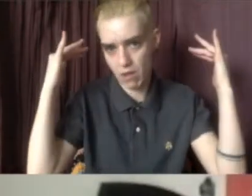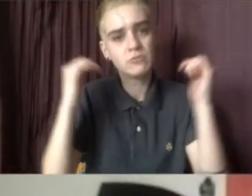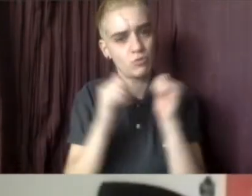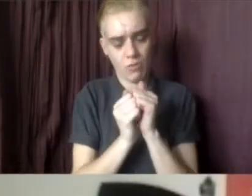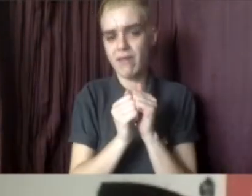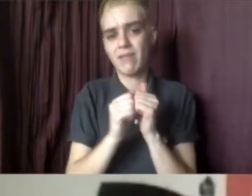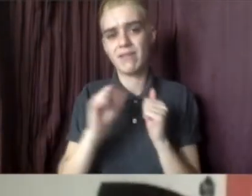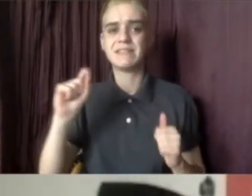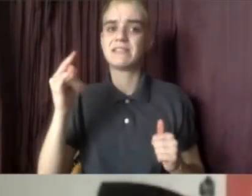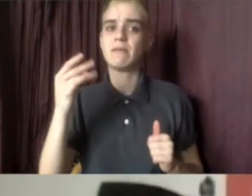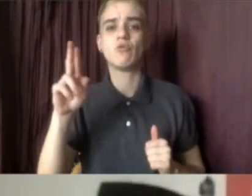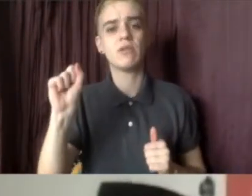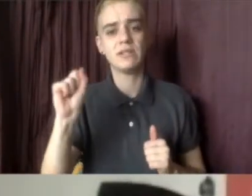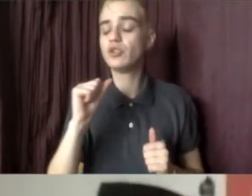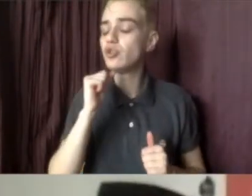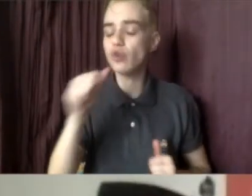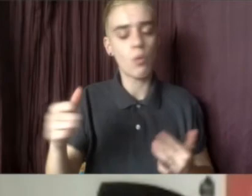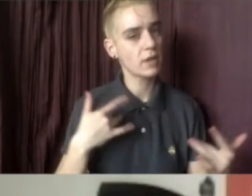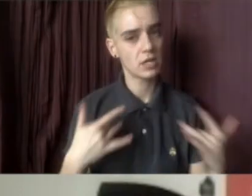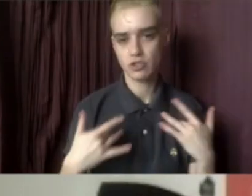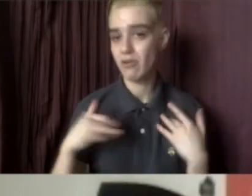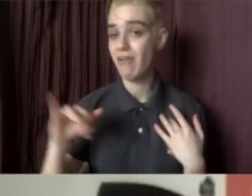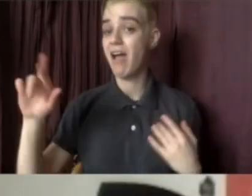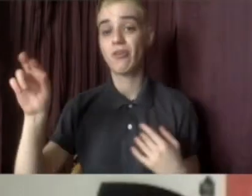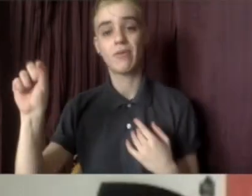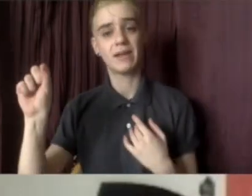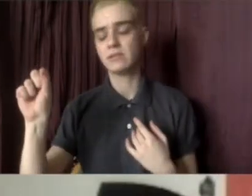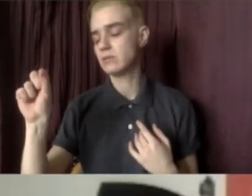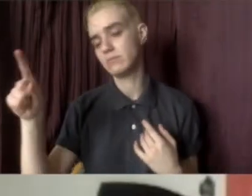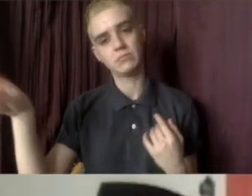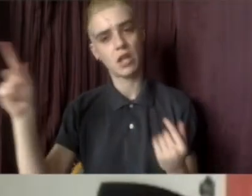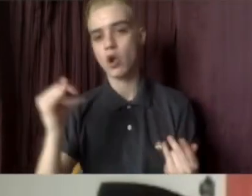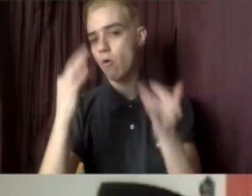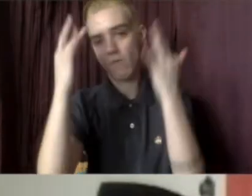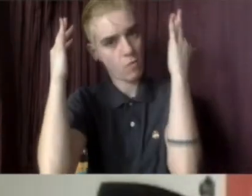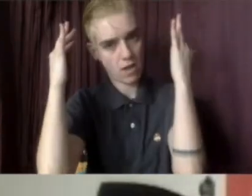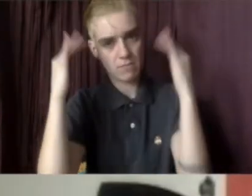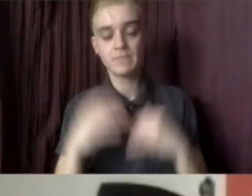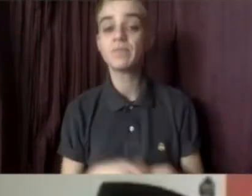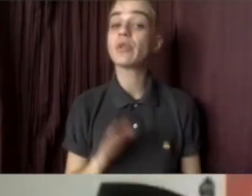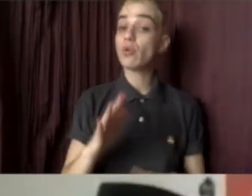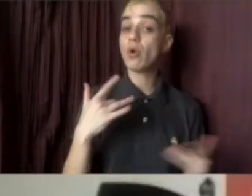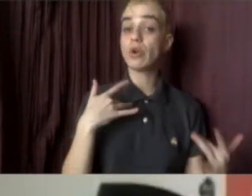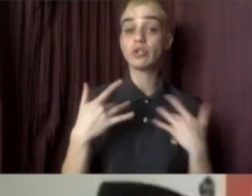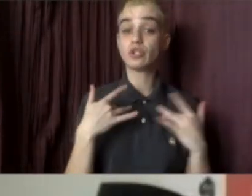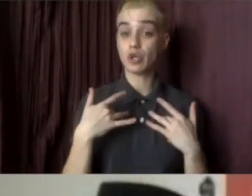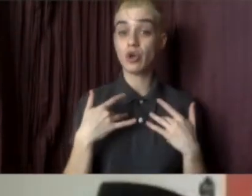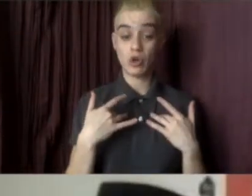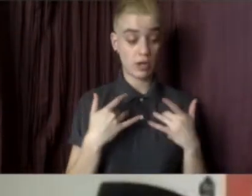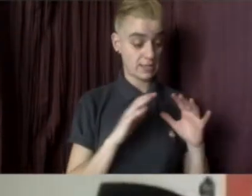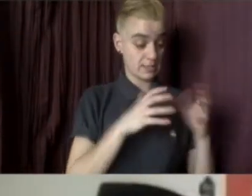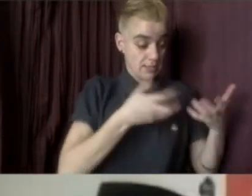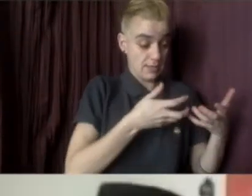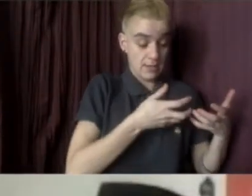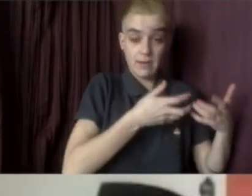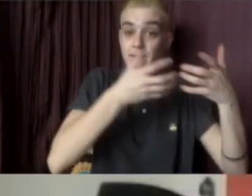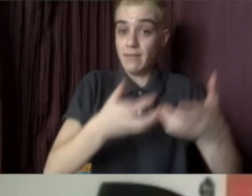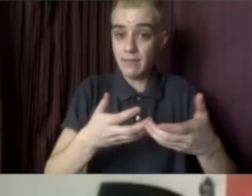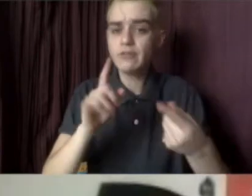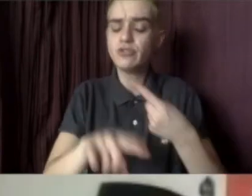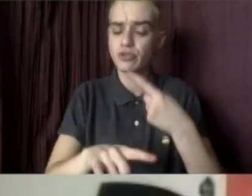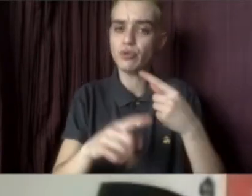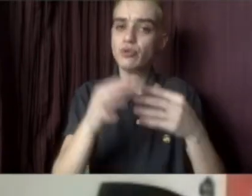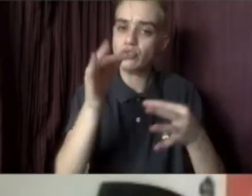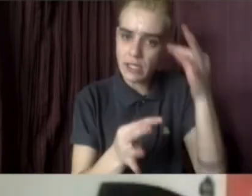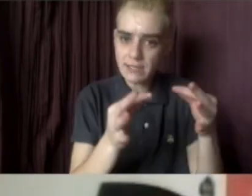of your strategy for how you interact with the community. And then they really can't say anything to you, because you constantly